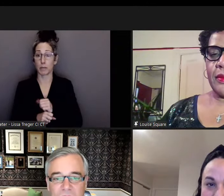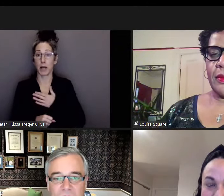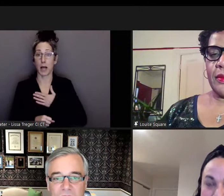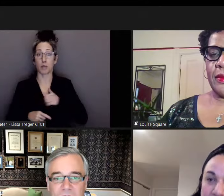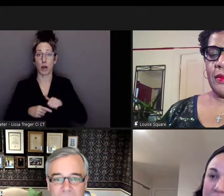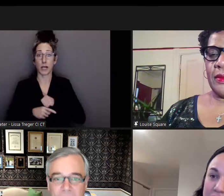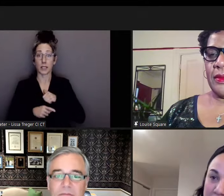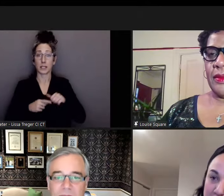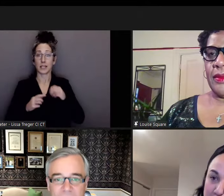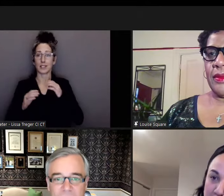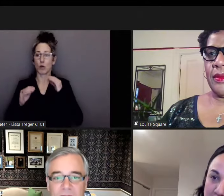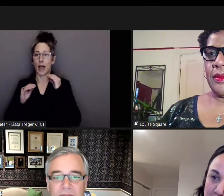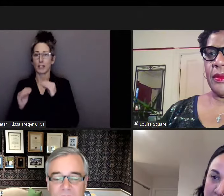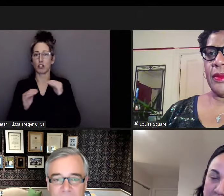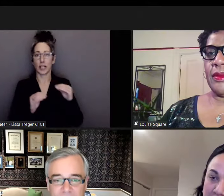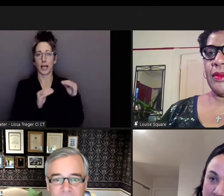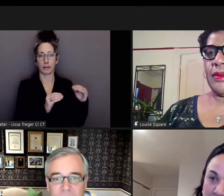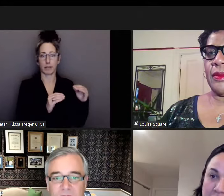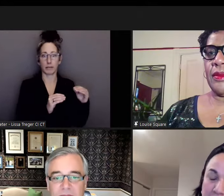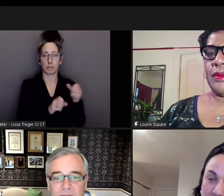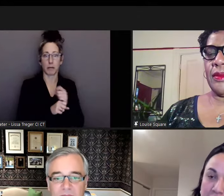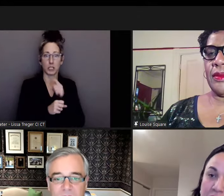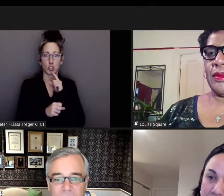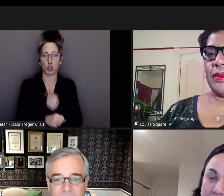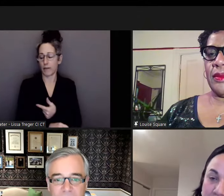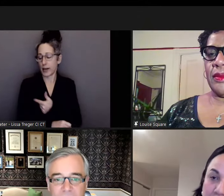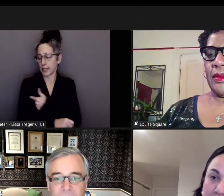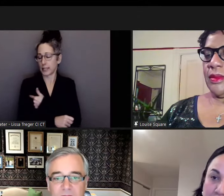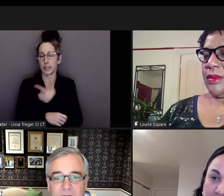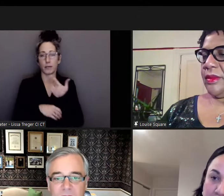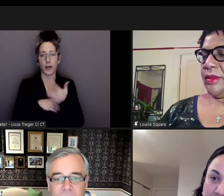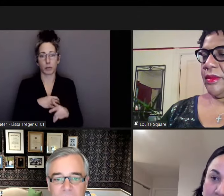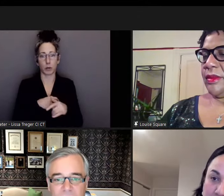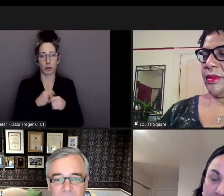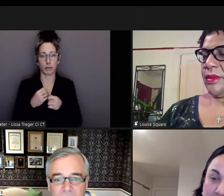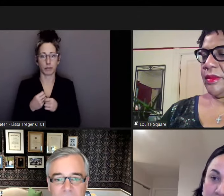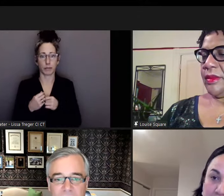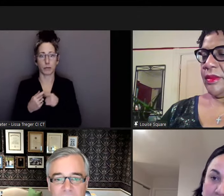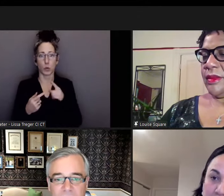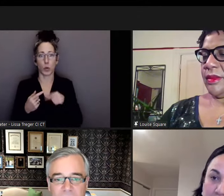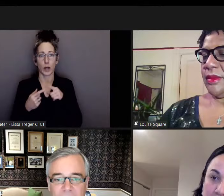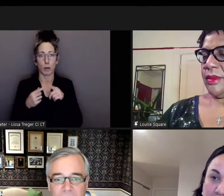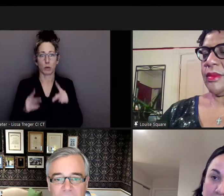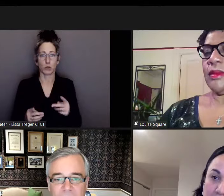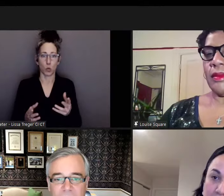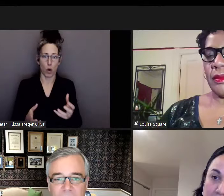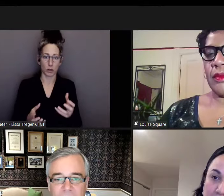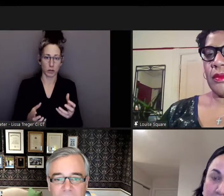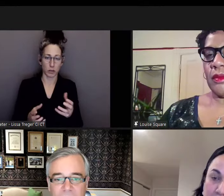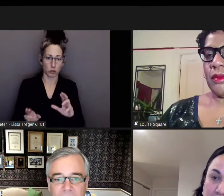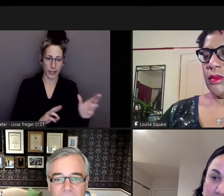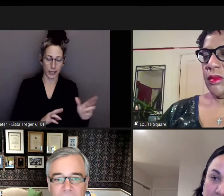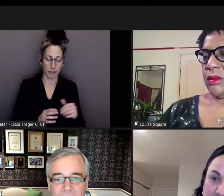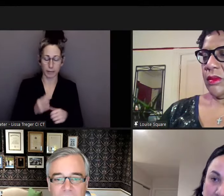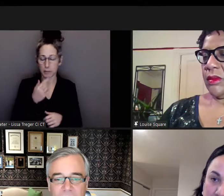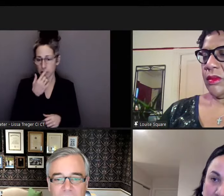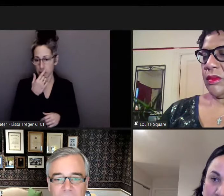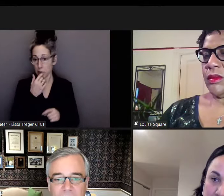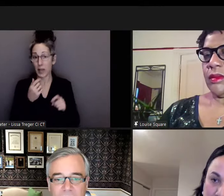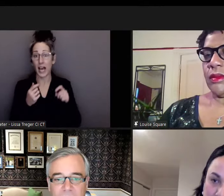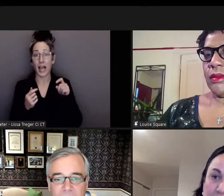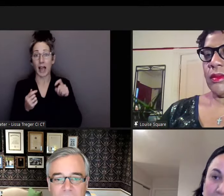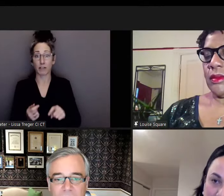to educate and then try to make sure the vaccine is available when the person decides to get it. But we have to acknowledge